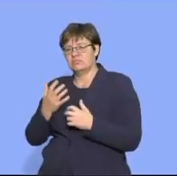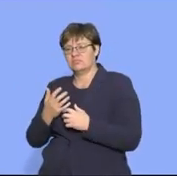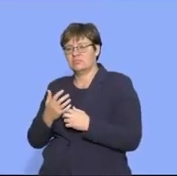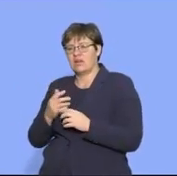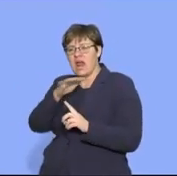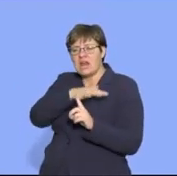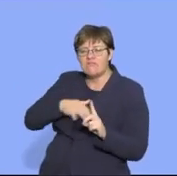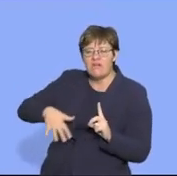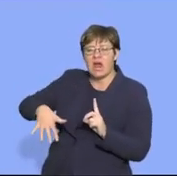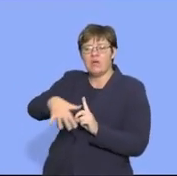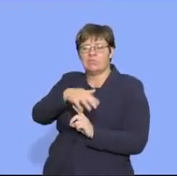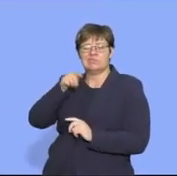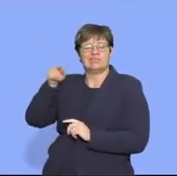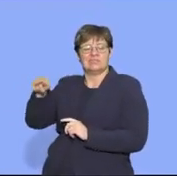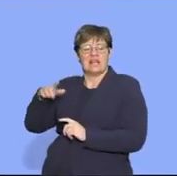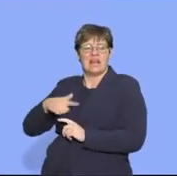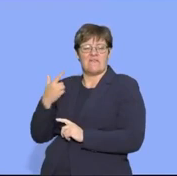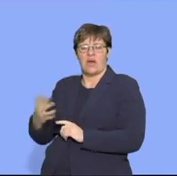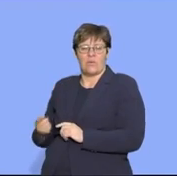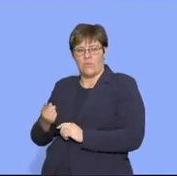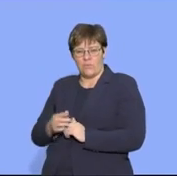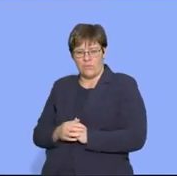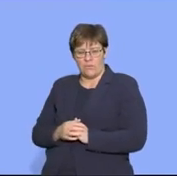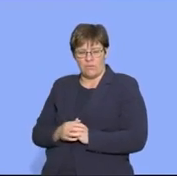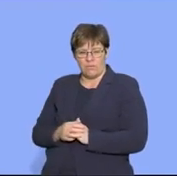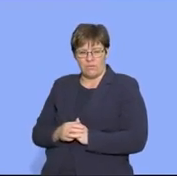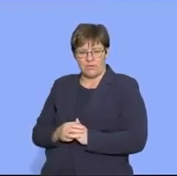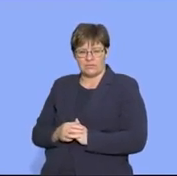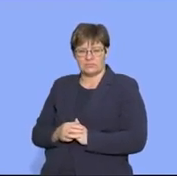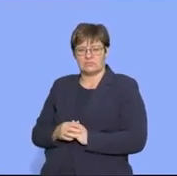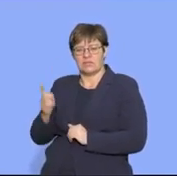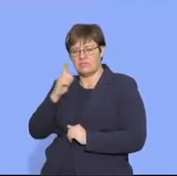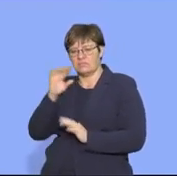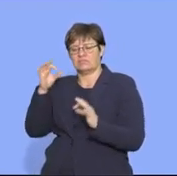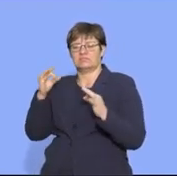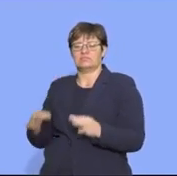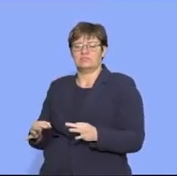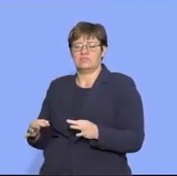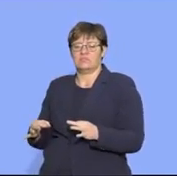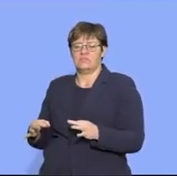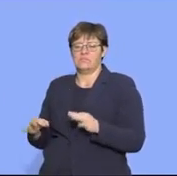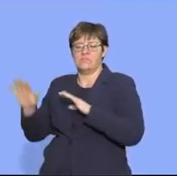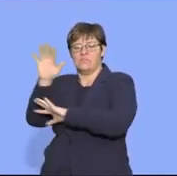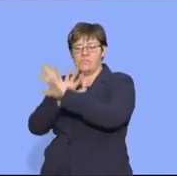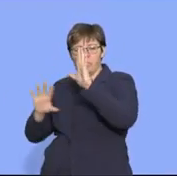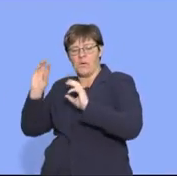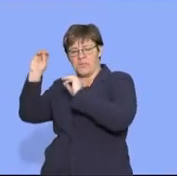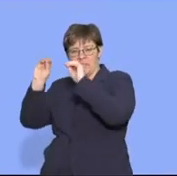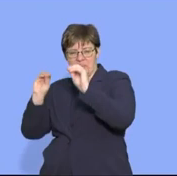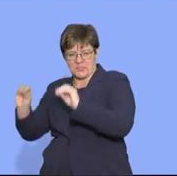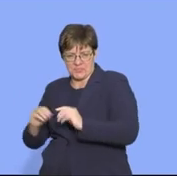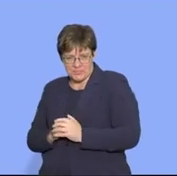they take into account the environment in which the animal lived. And that is how they